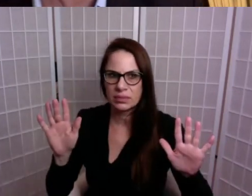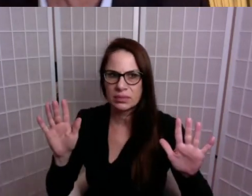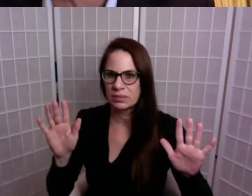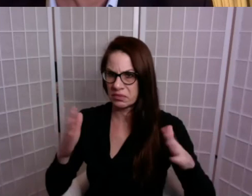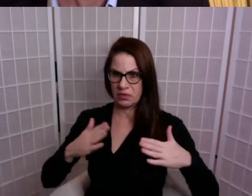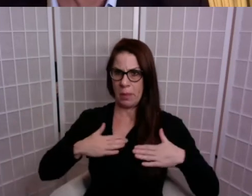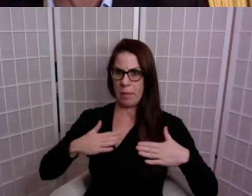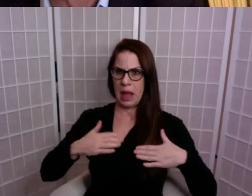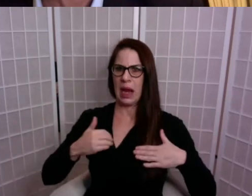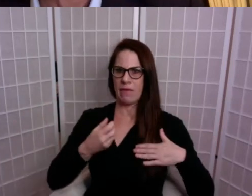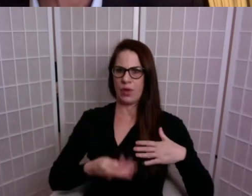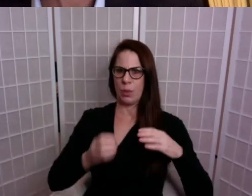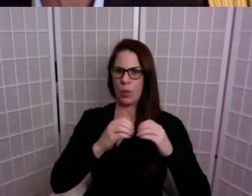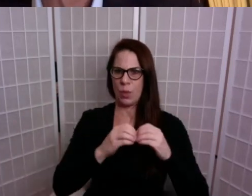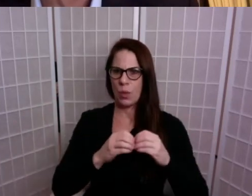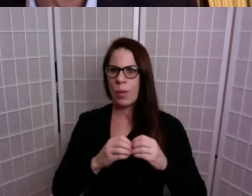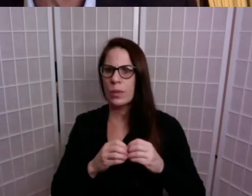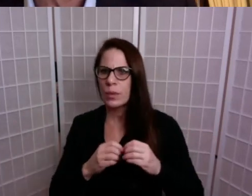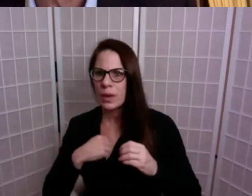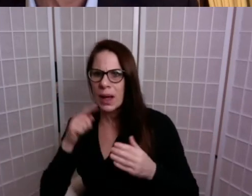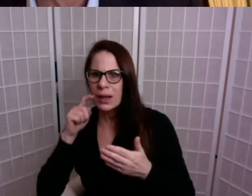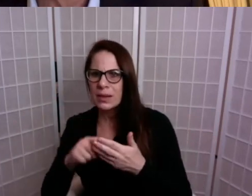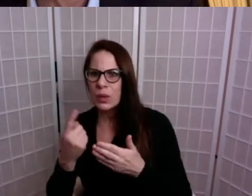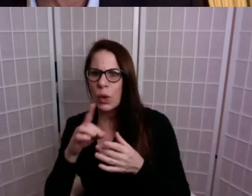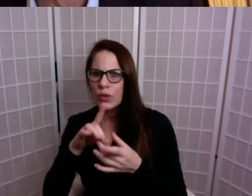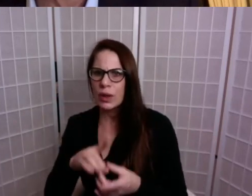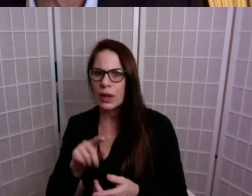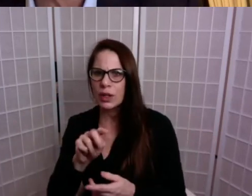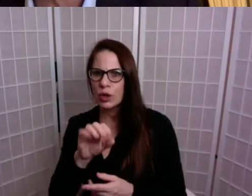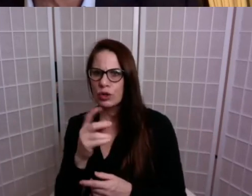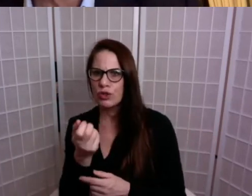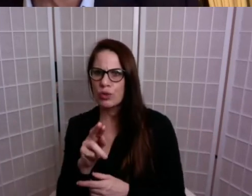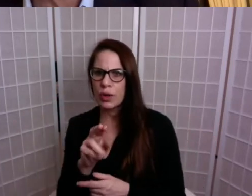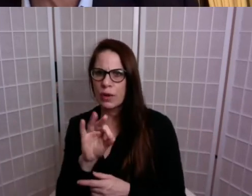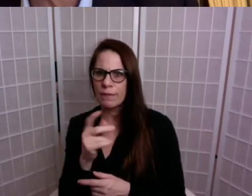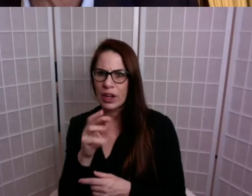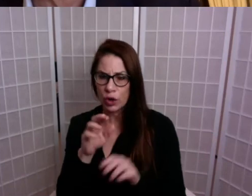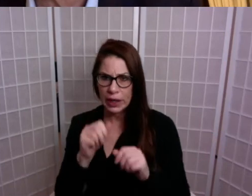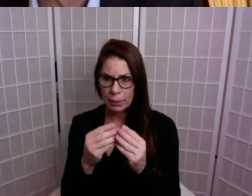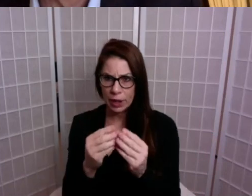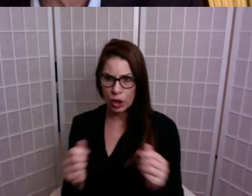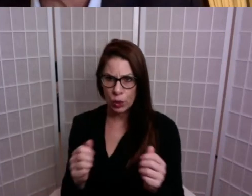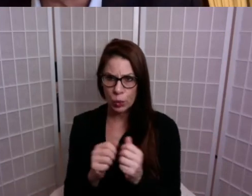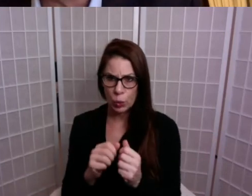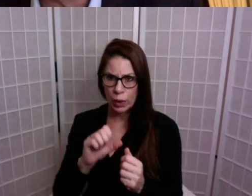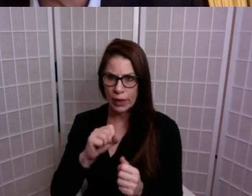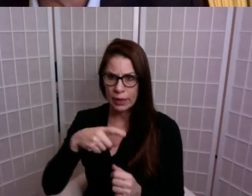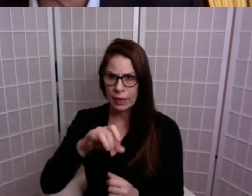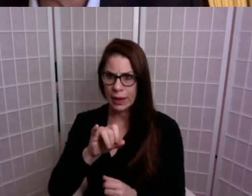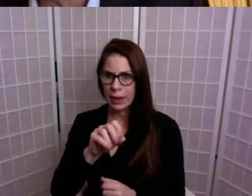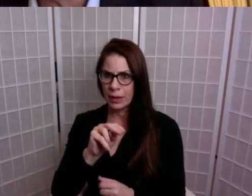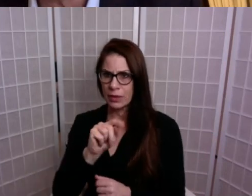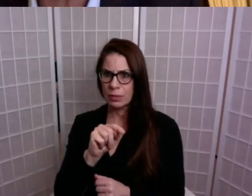there's a few more. Okay, so I see one here about trigger finger. Can it be cured with a splint over time? Trigger finger